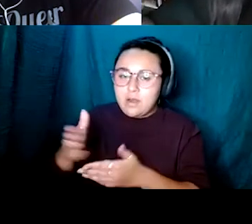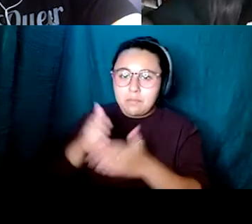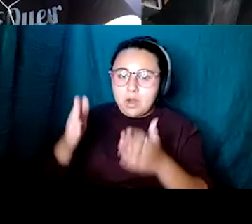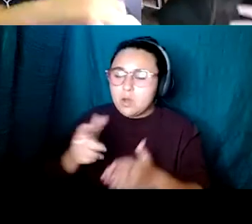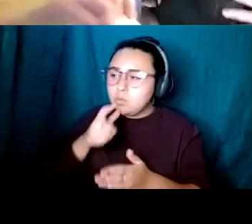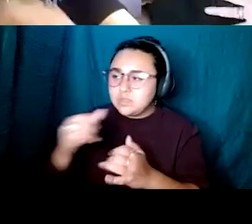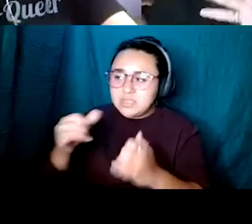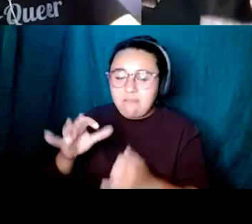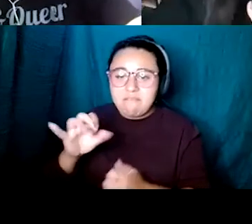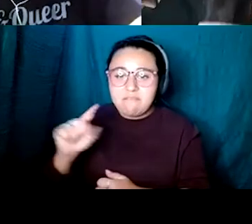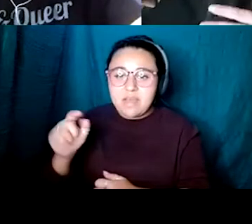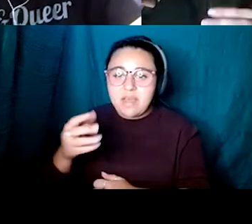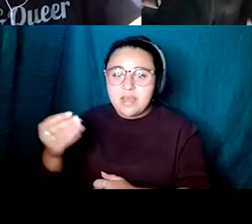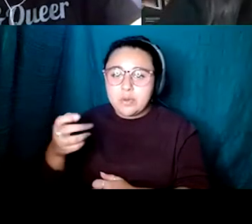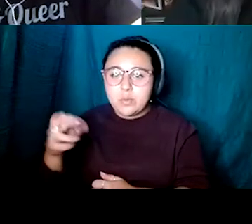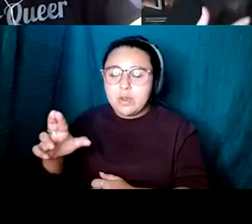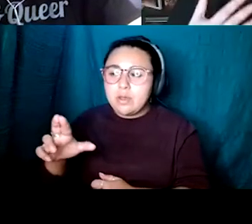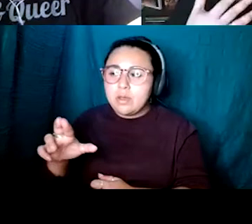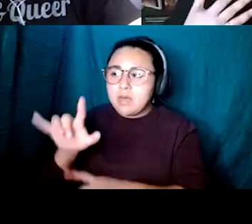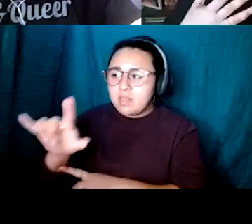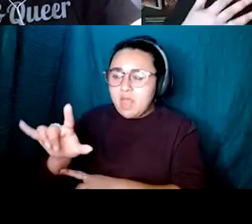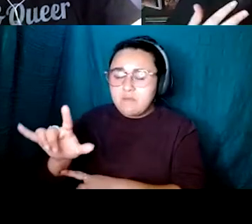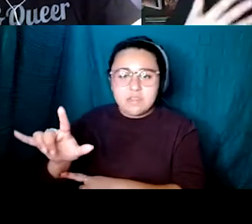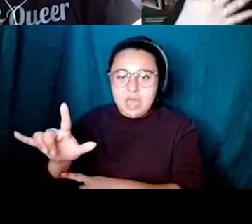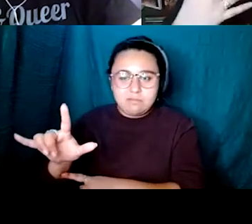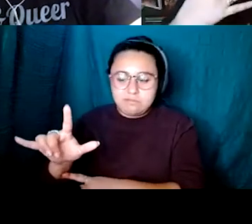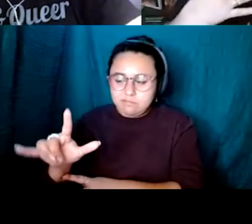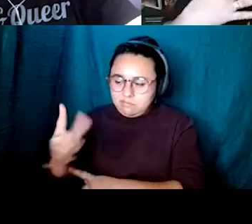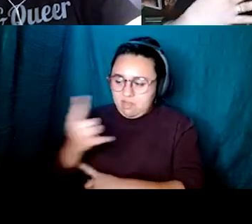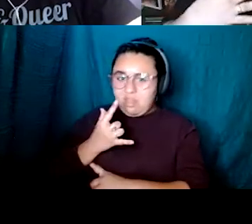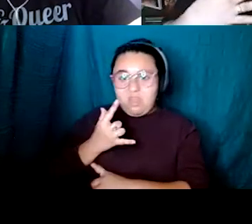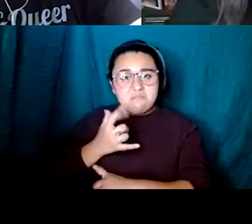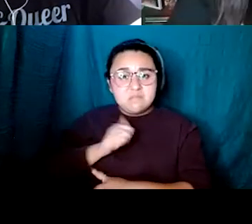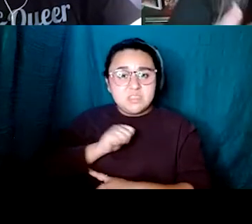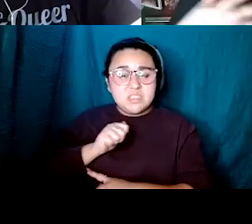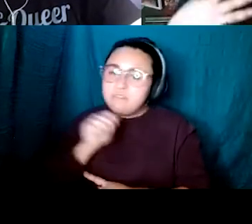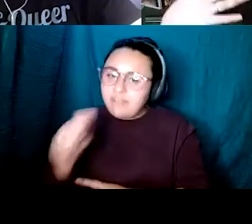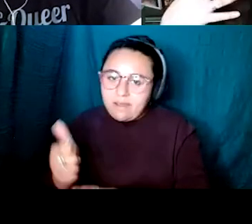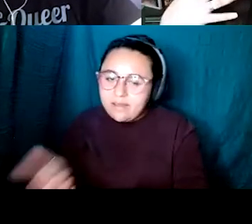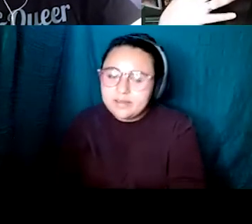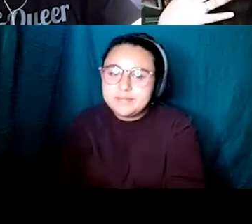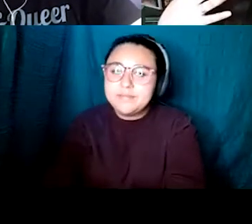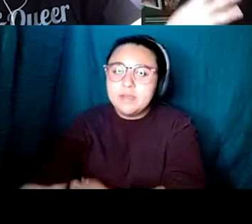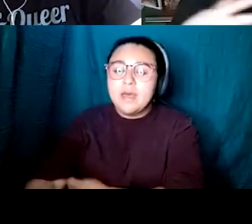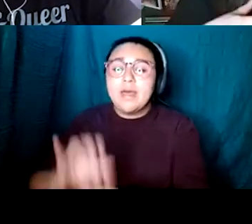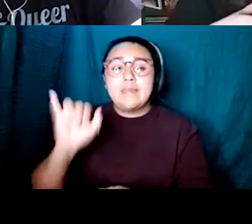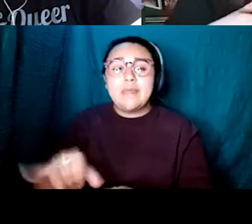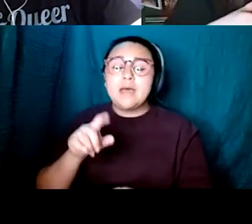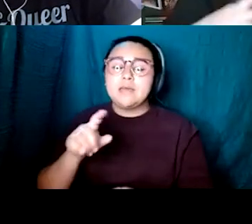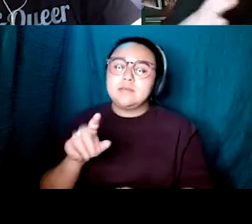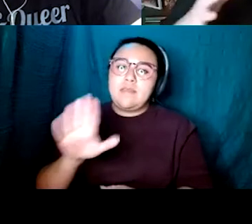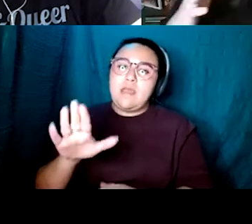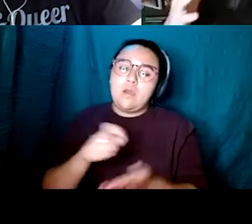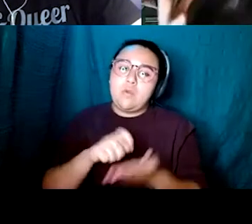and but that love for their partner did not necessarily translate to the love for themselves. So that is, their piece is